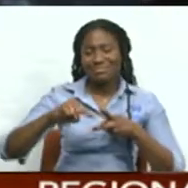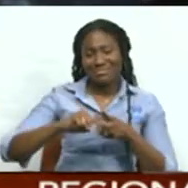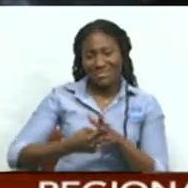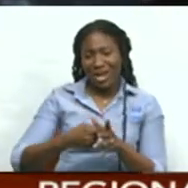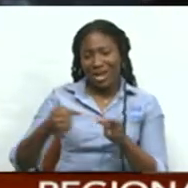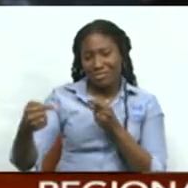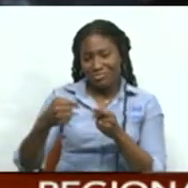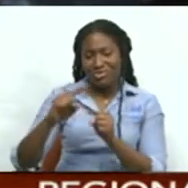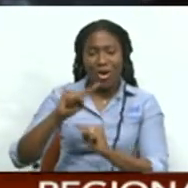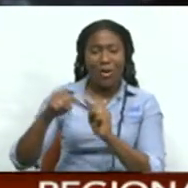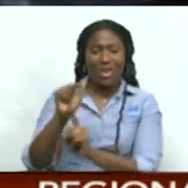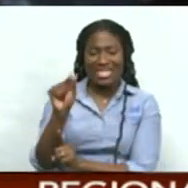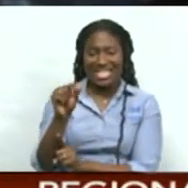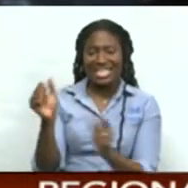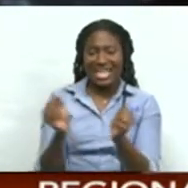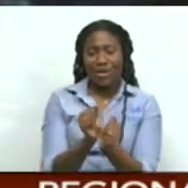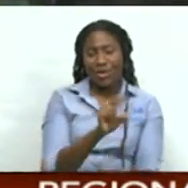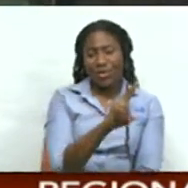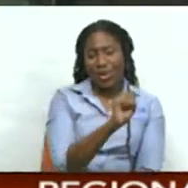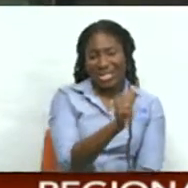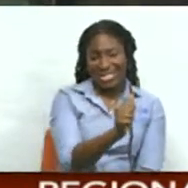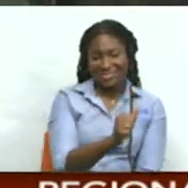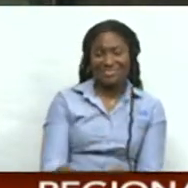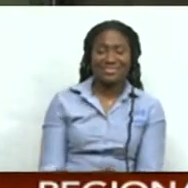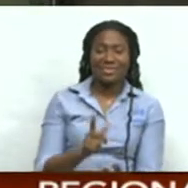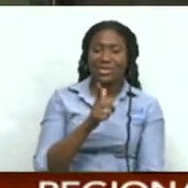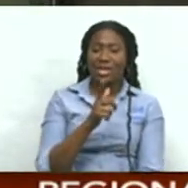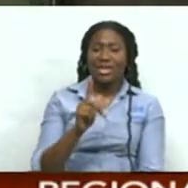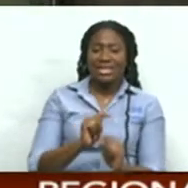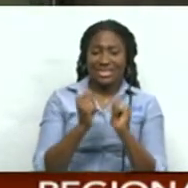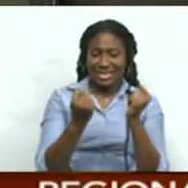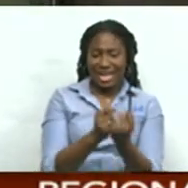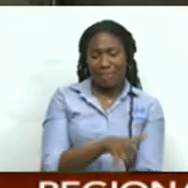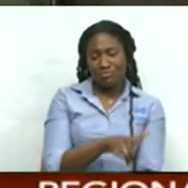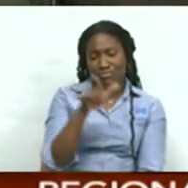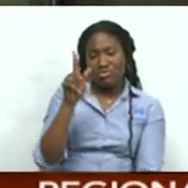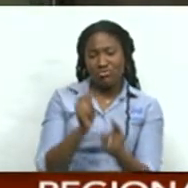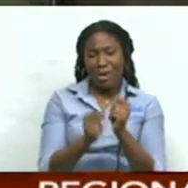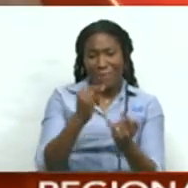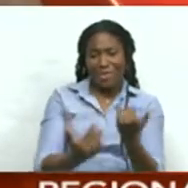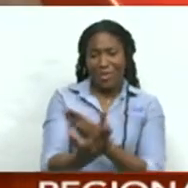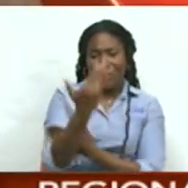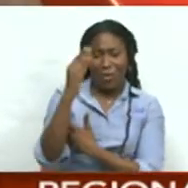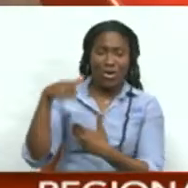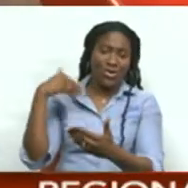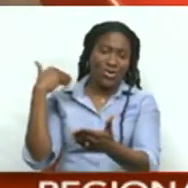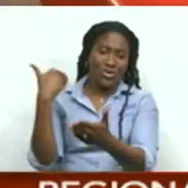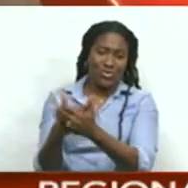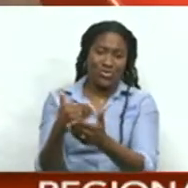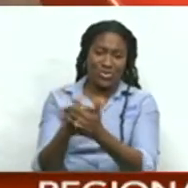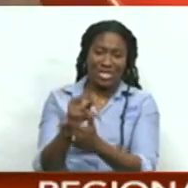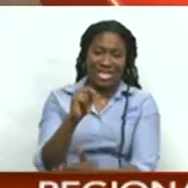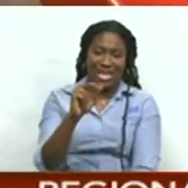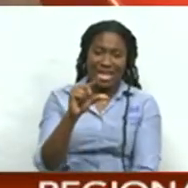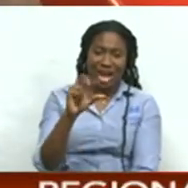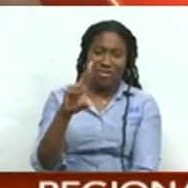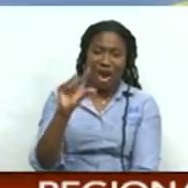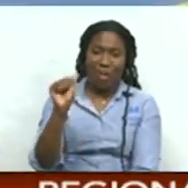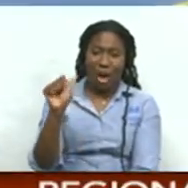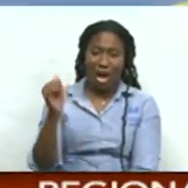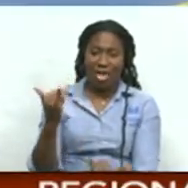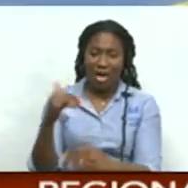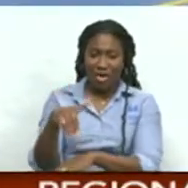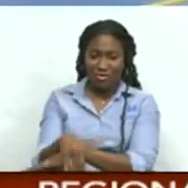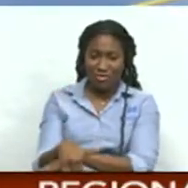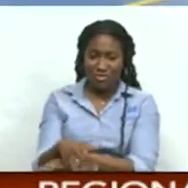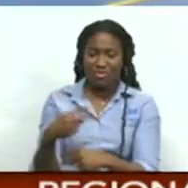Saturday against the USA. The team, which left Trinidad and Tobago this morning and arrived in Managua, Nicaragua this afternoon, is coached by former